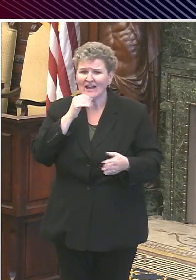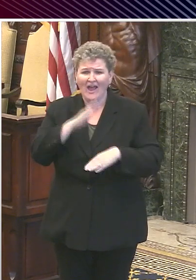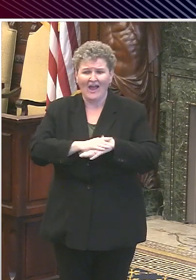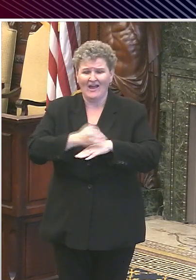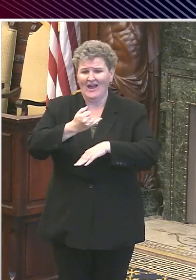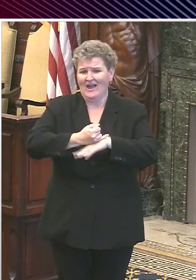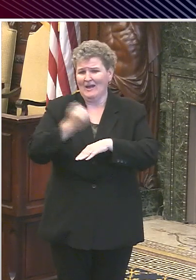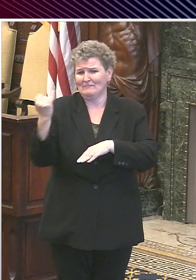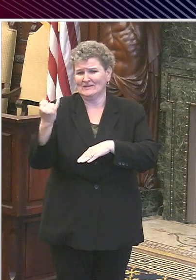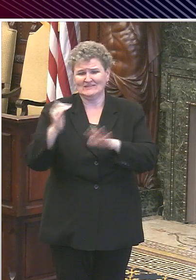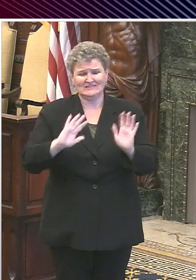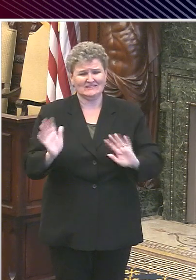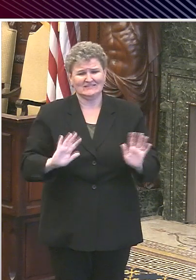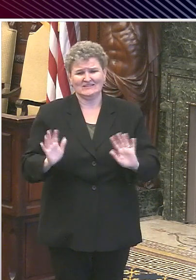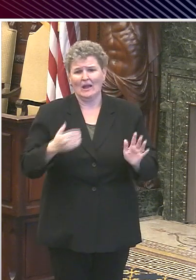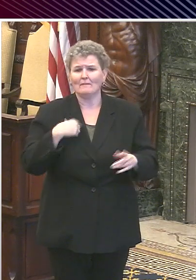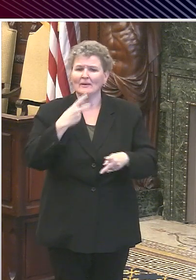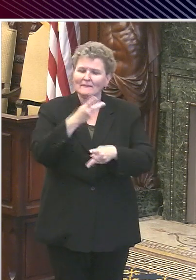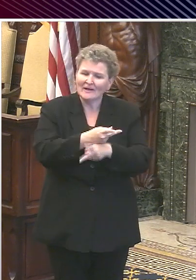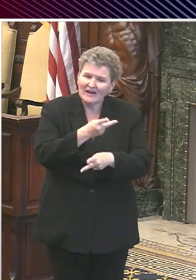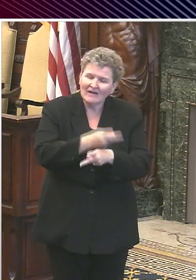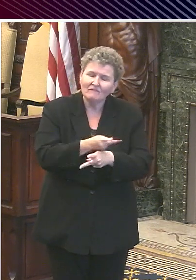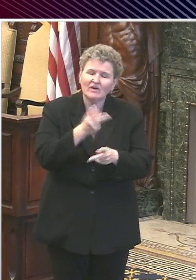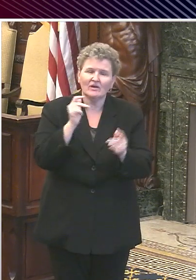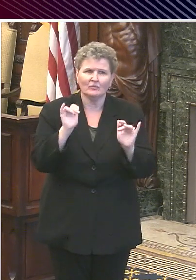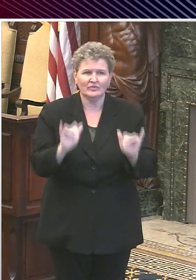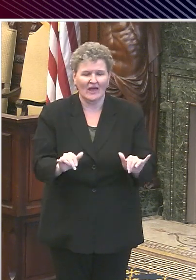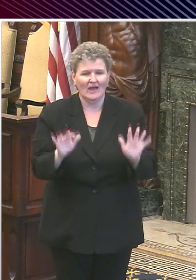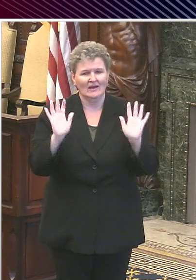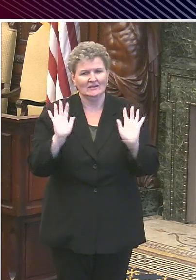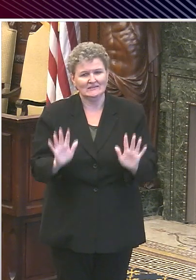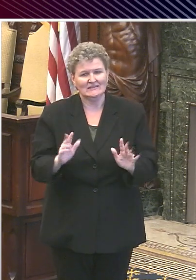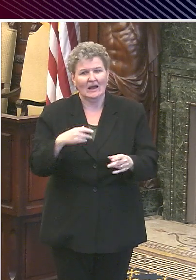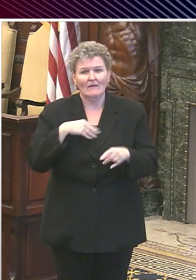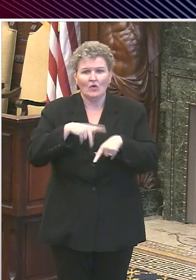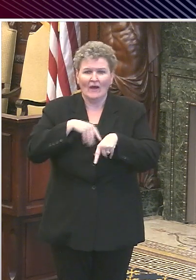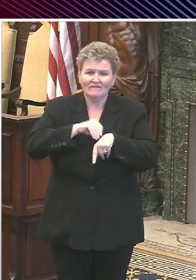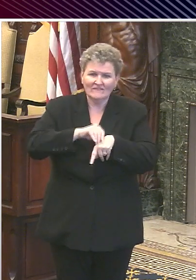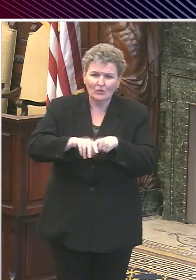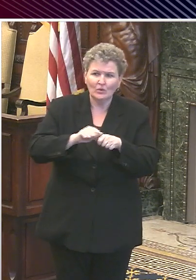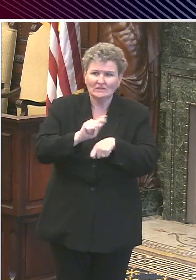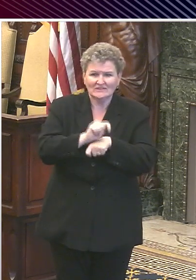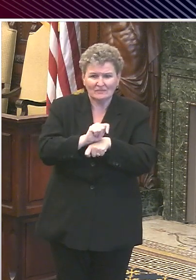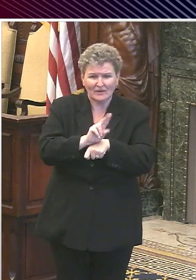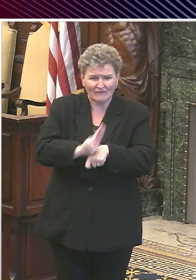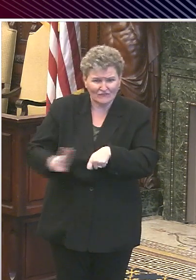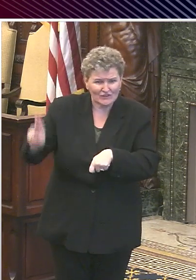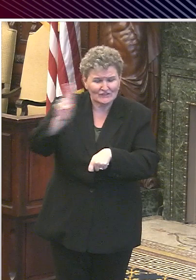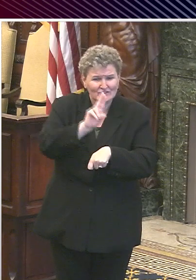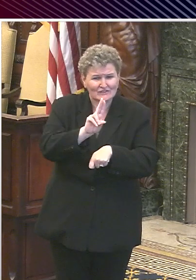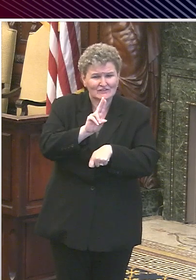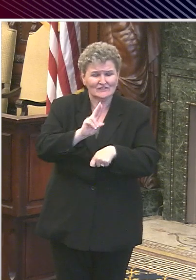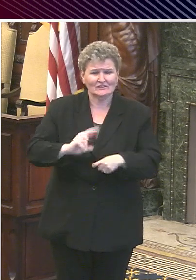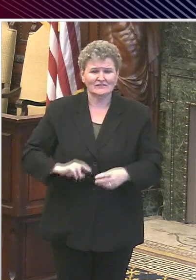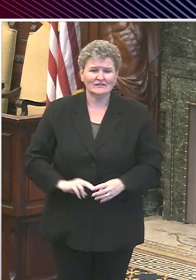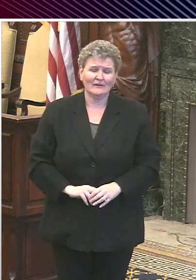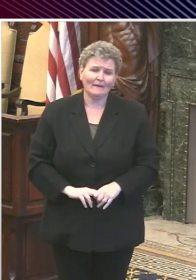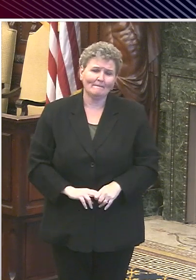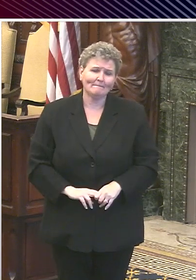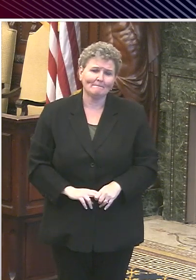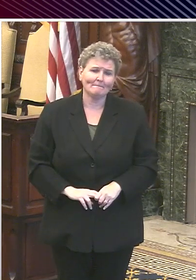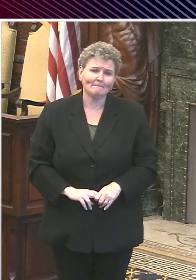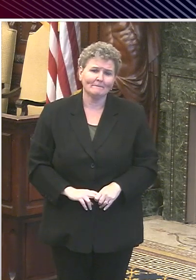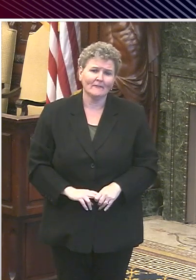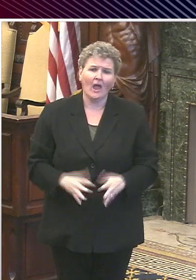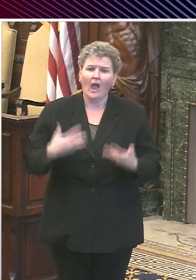that needs to be done very carefully. And we've given very specific guidance to Temple to disseminate to its students about how to do that so that they don't bring the infection